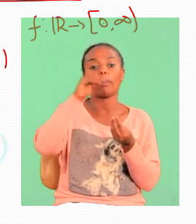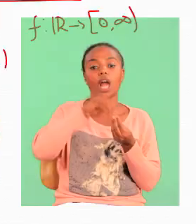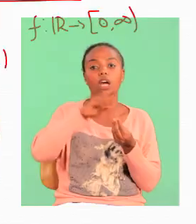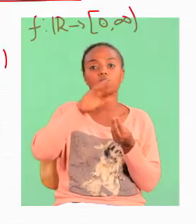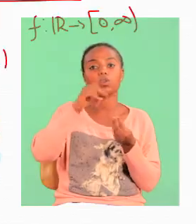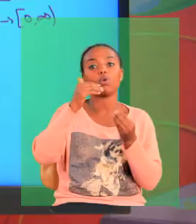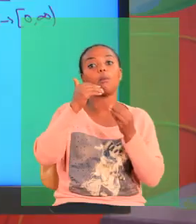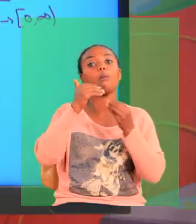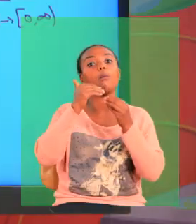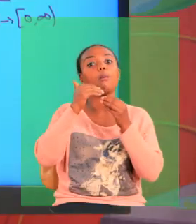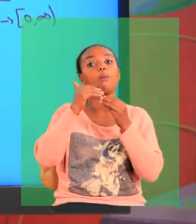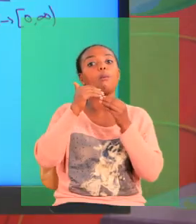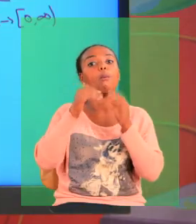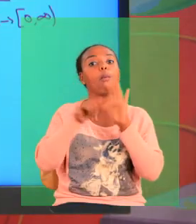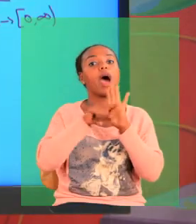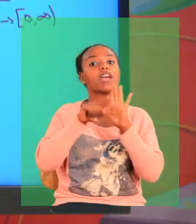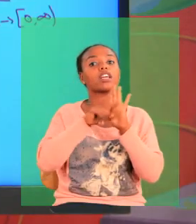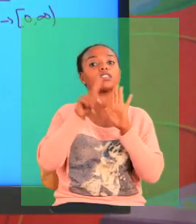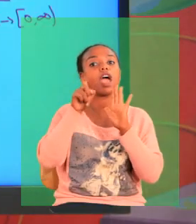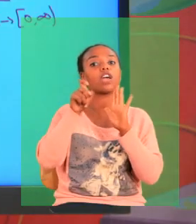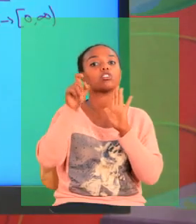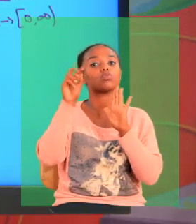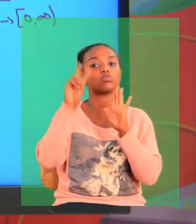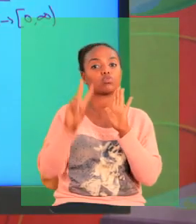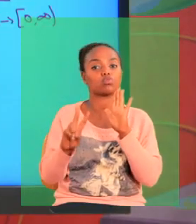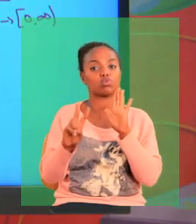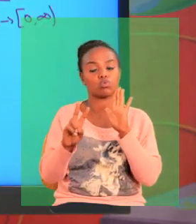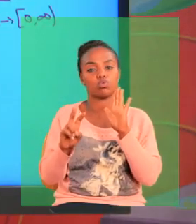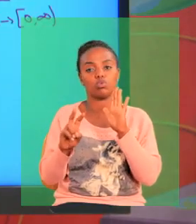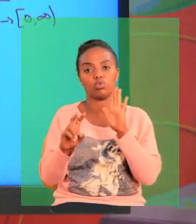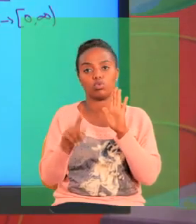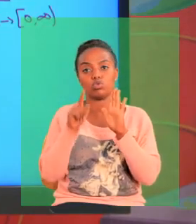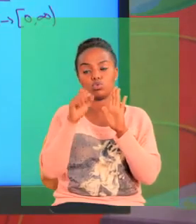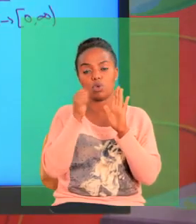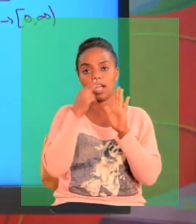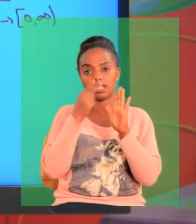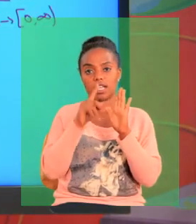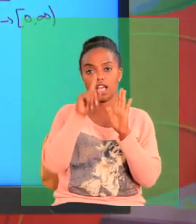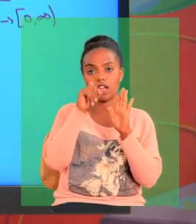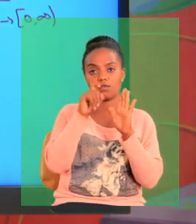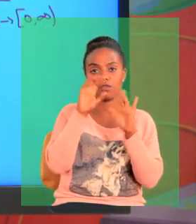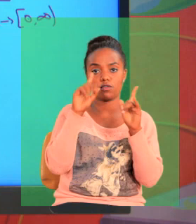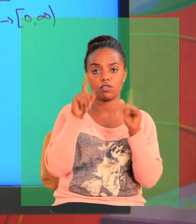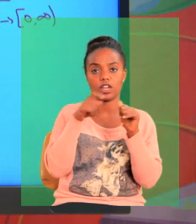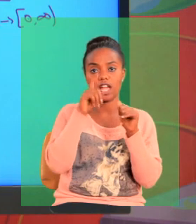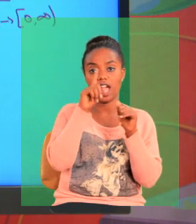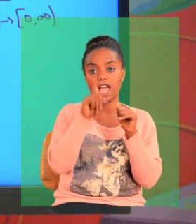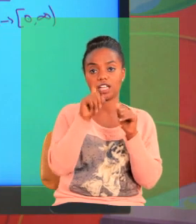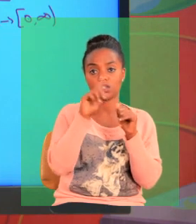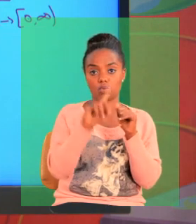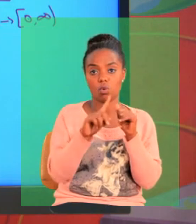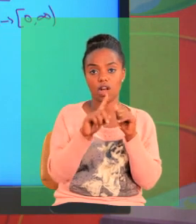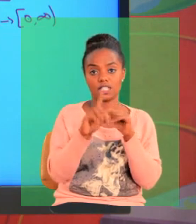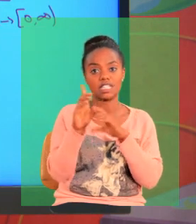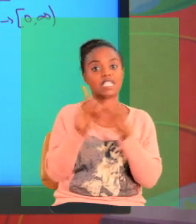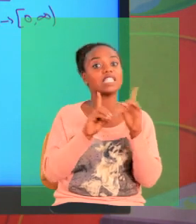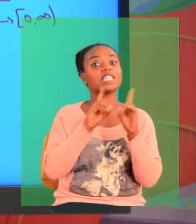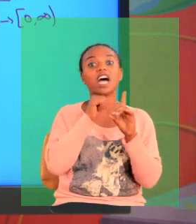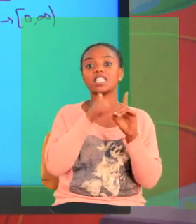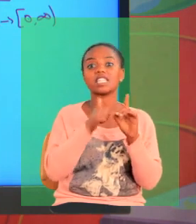minus x2. So as you can see, f of x1 is equal to f of x2 doesn't